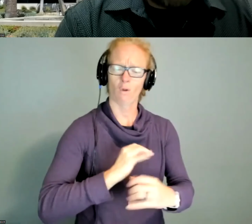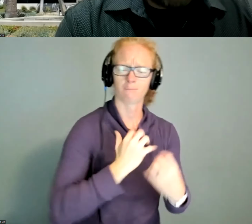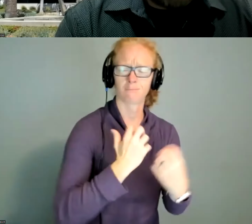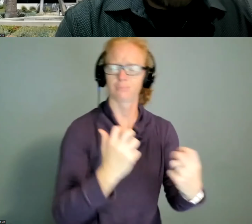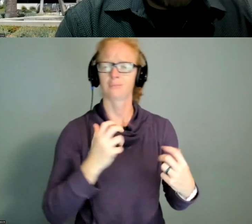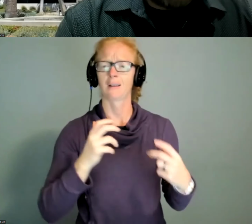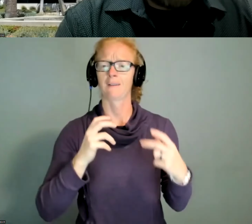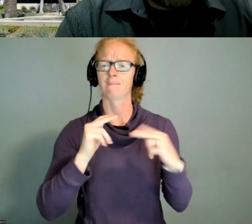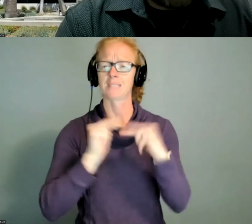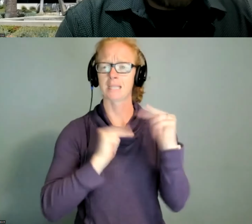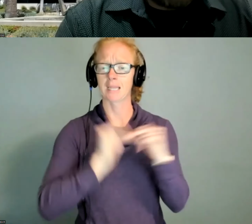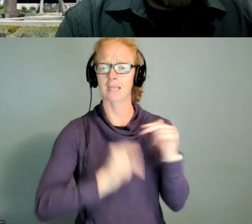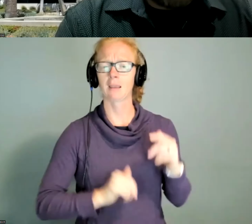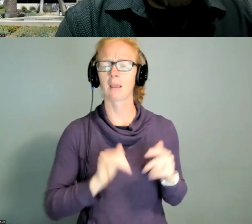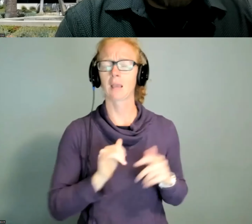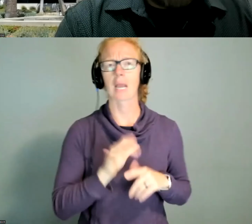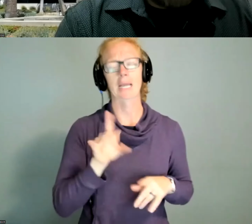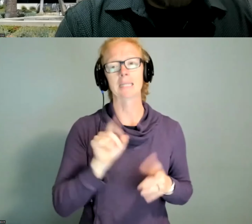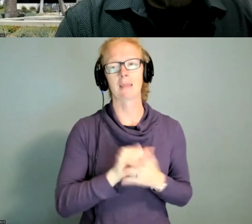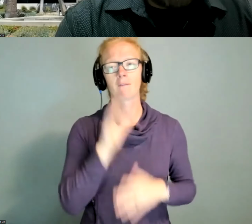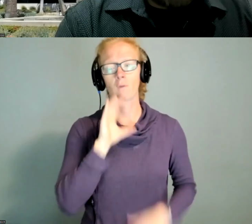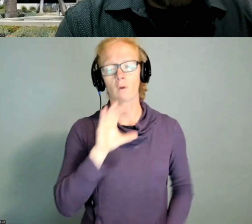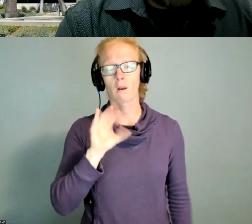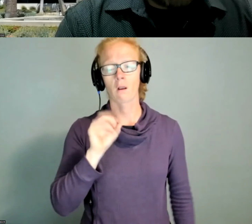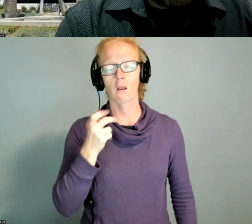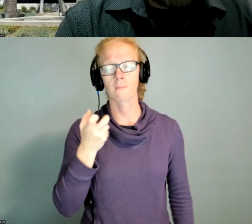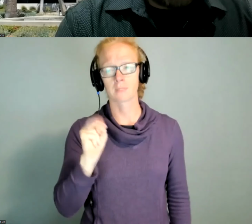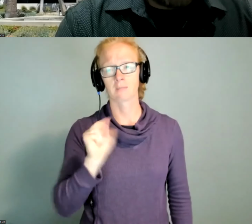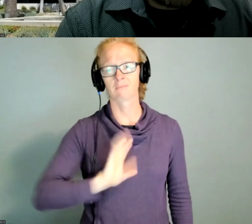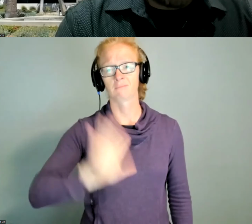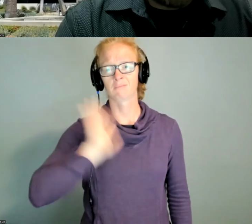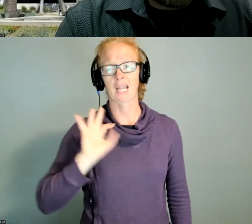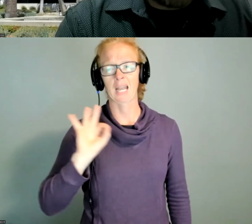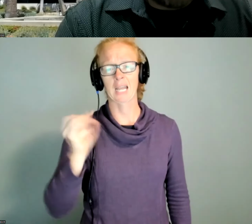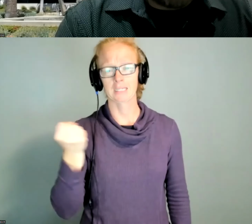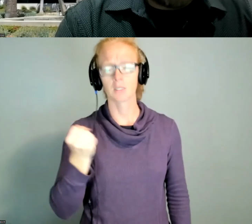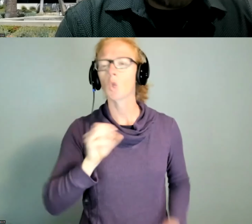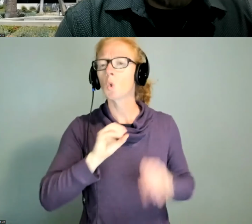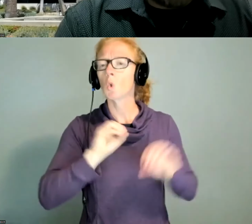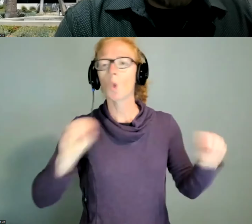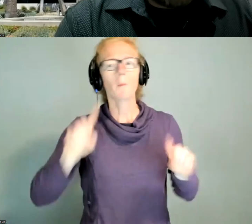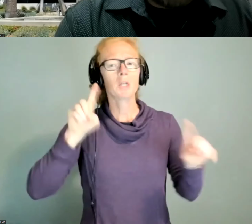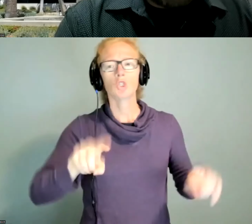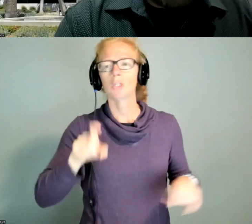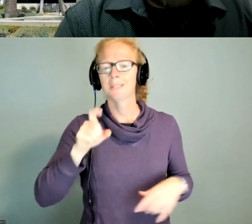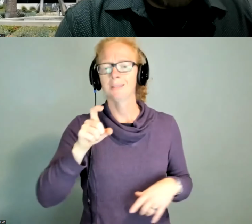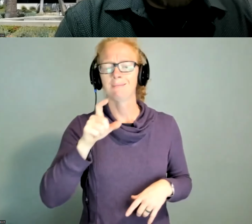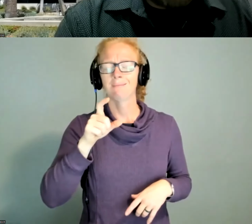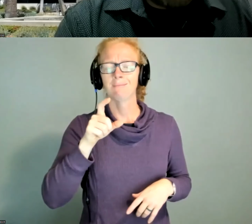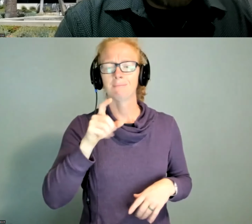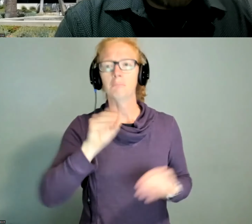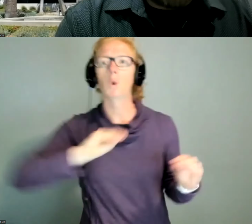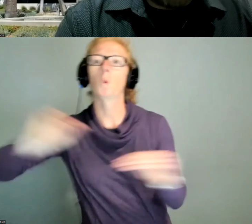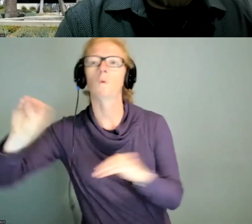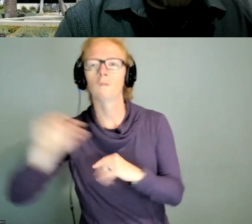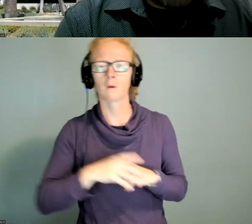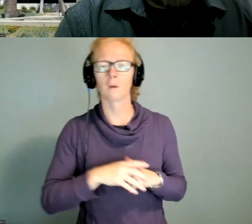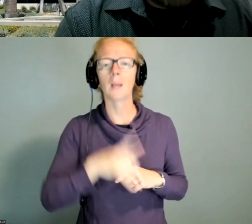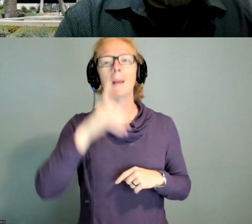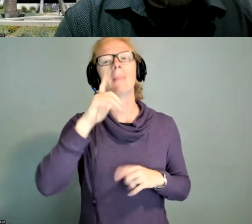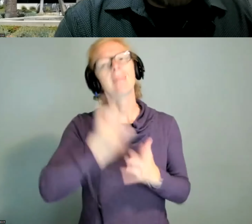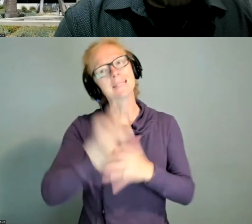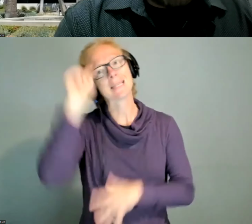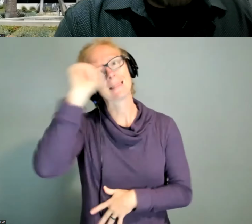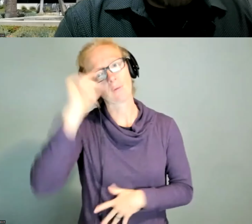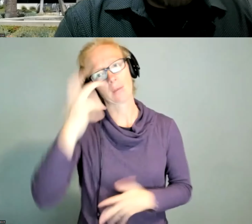the mid-90s in Compton. So no one should be displaced because the rising tide should lift all boats. That's the theory. I mean,